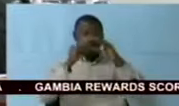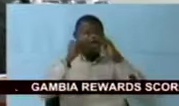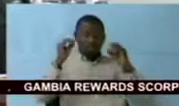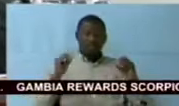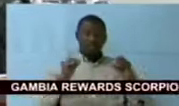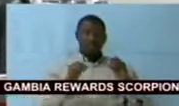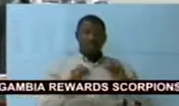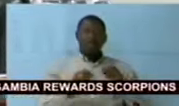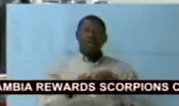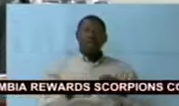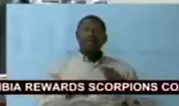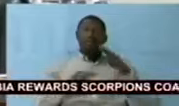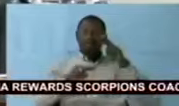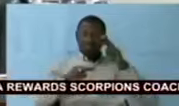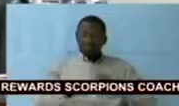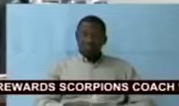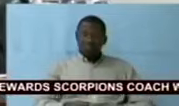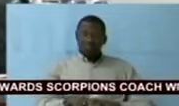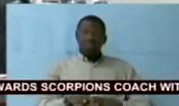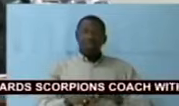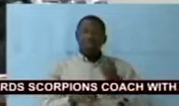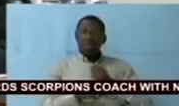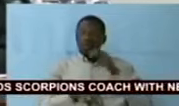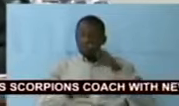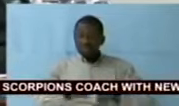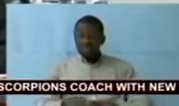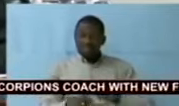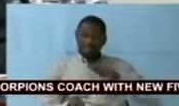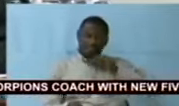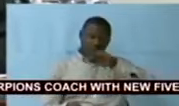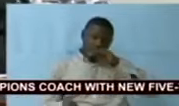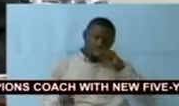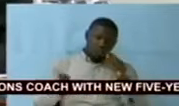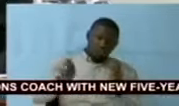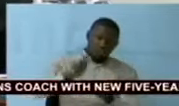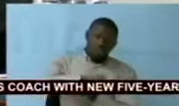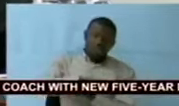down to reverse his previous judgment.